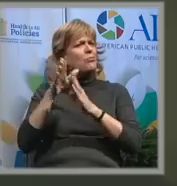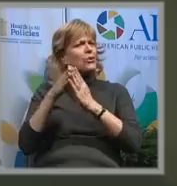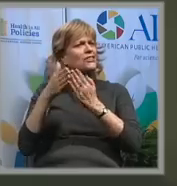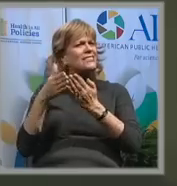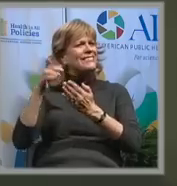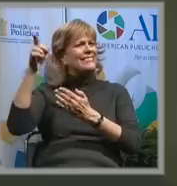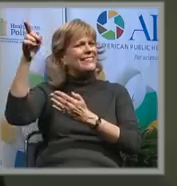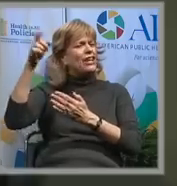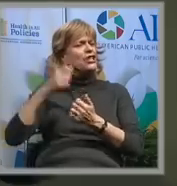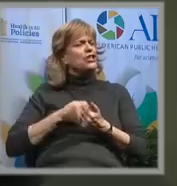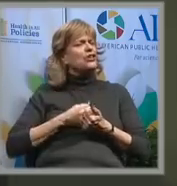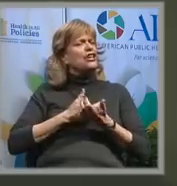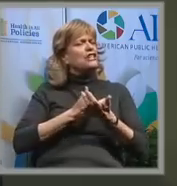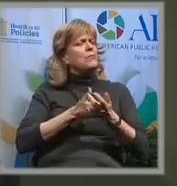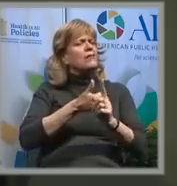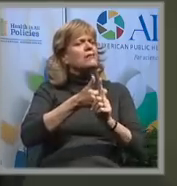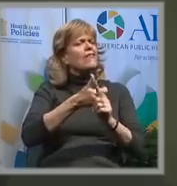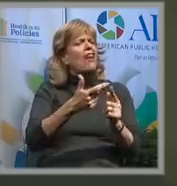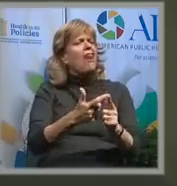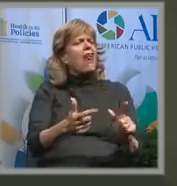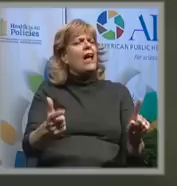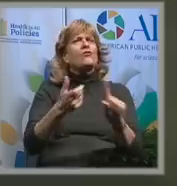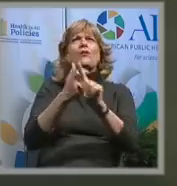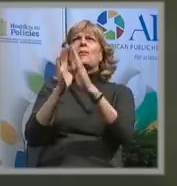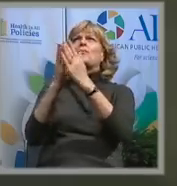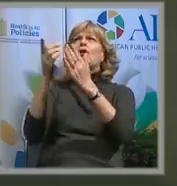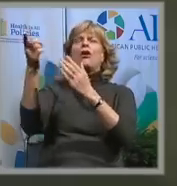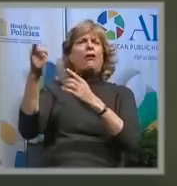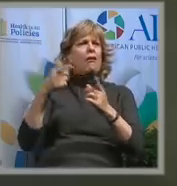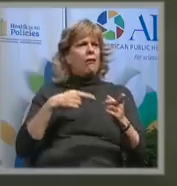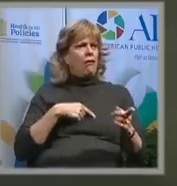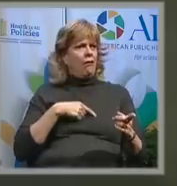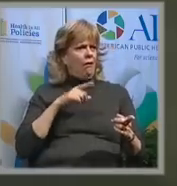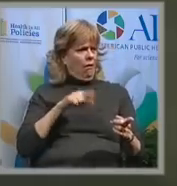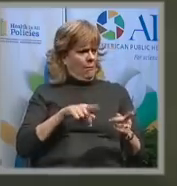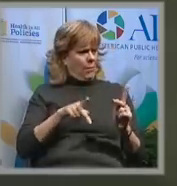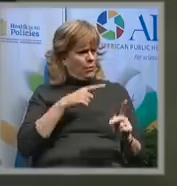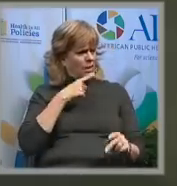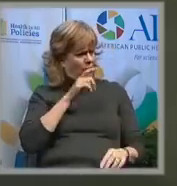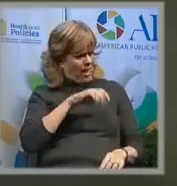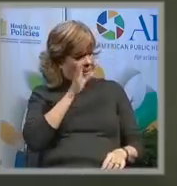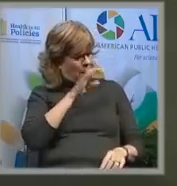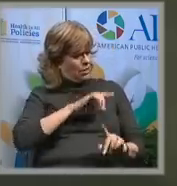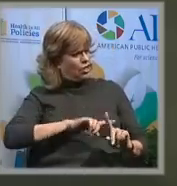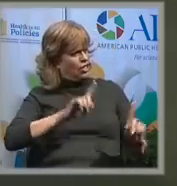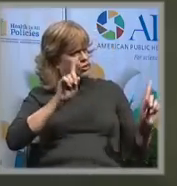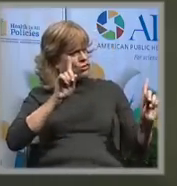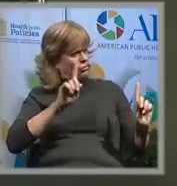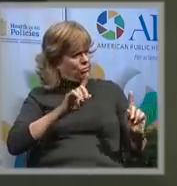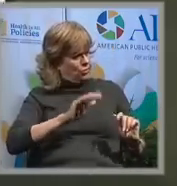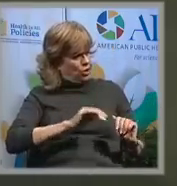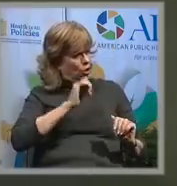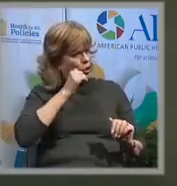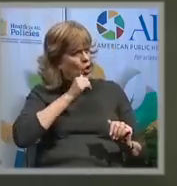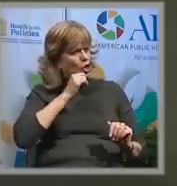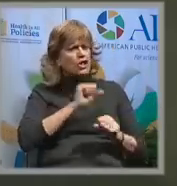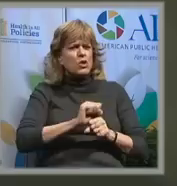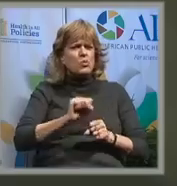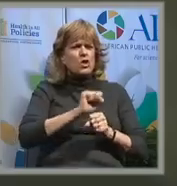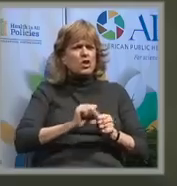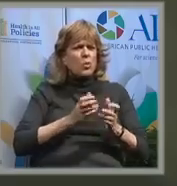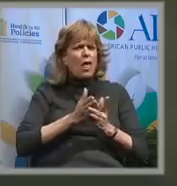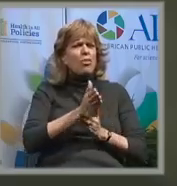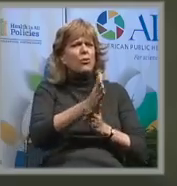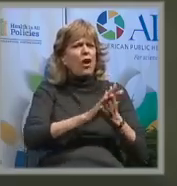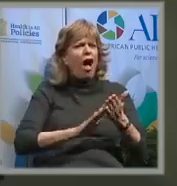express herself in language that adults said, that's an unusual little girl. And mother grew up and worked her way through college in the 30s, and